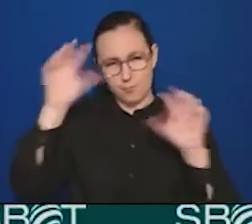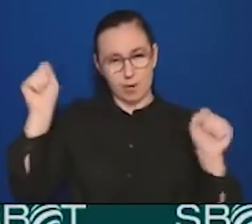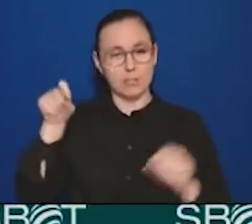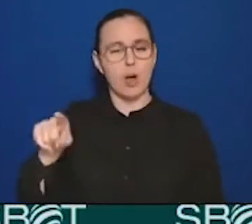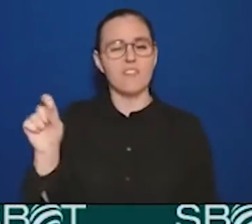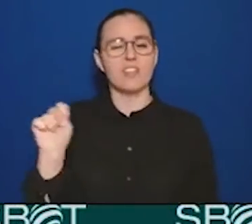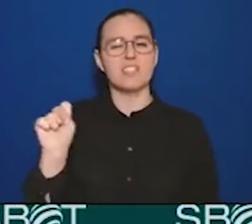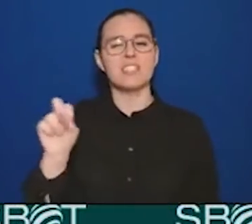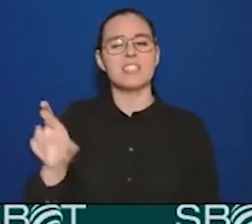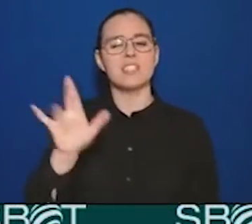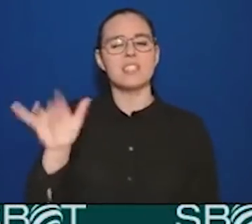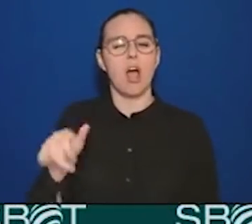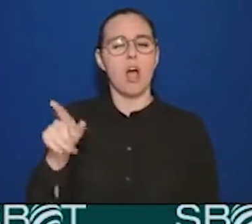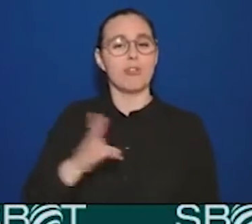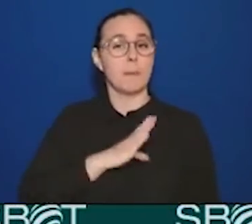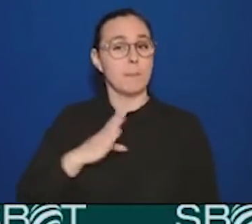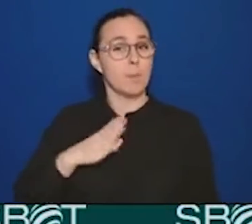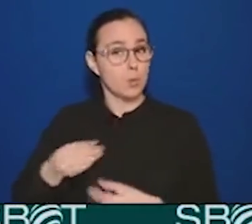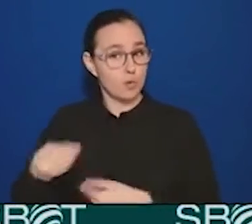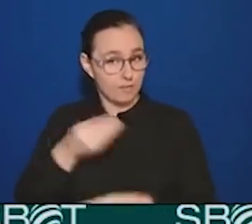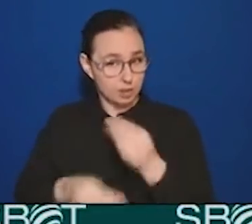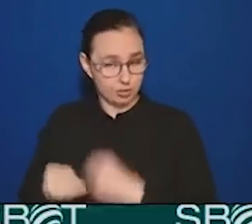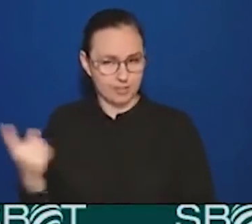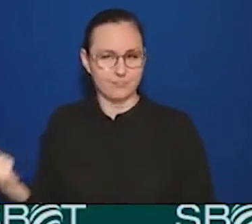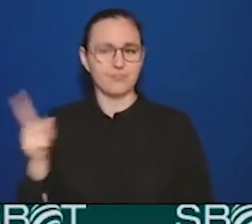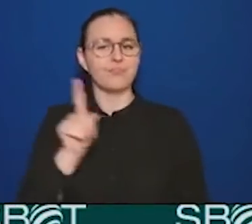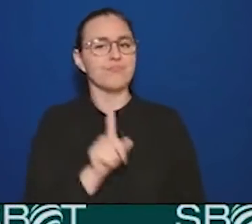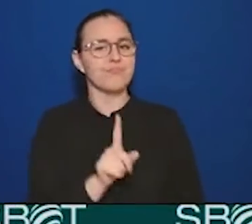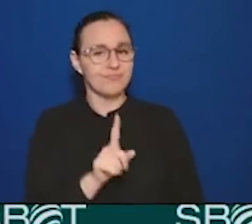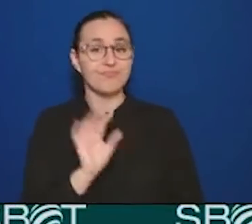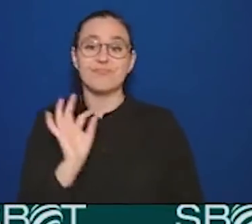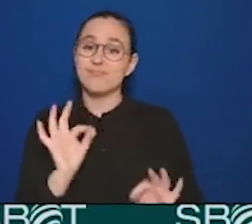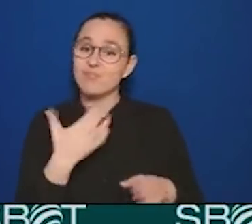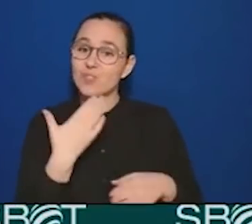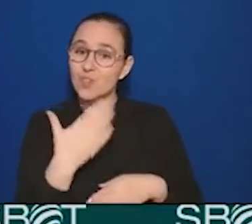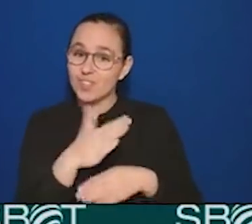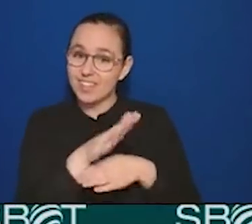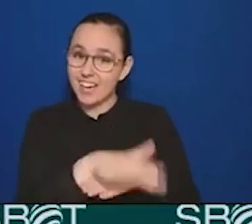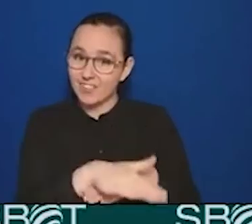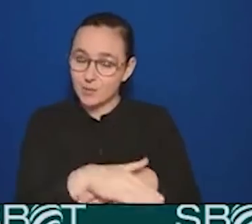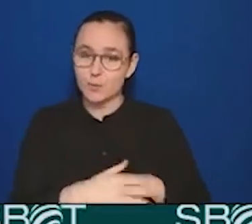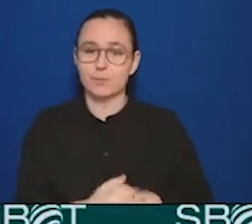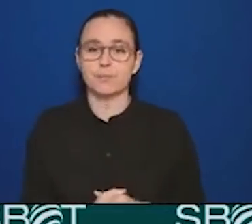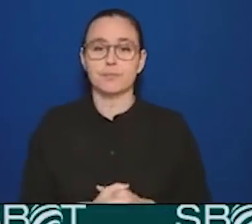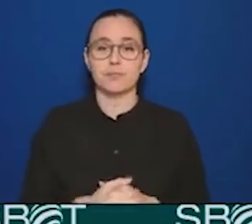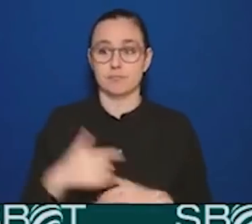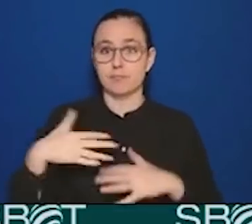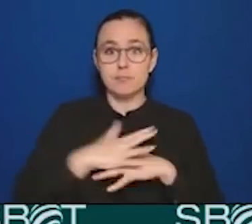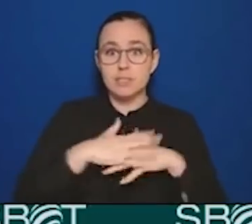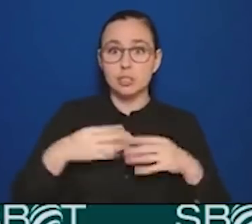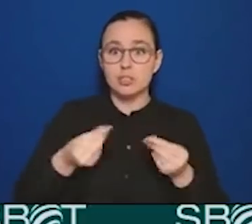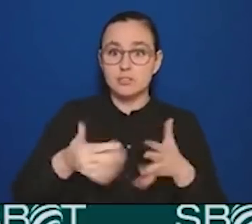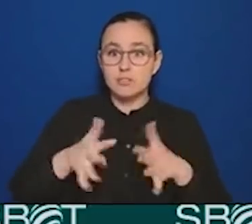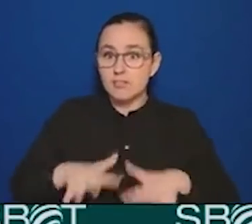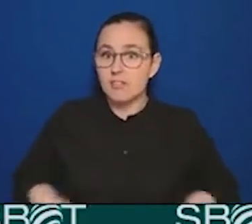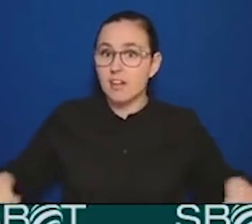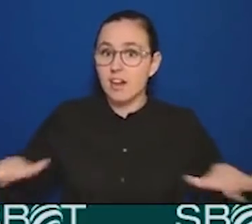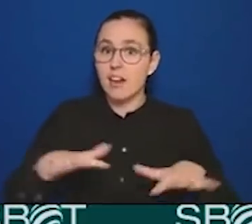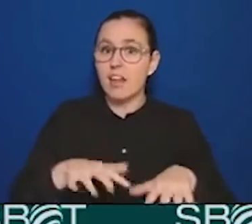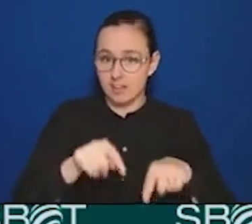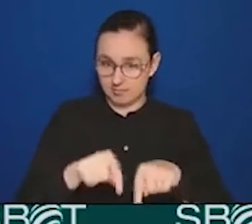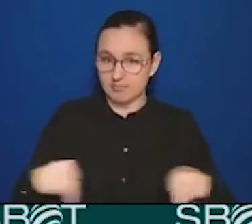We acknowledge that the land on which we gather is the traditional and ceded territory of the Tsawwassen